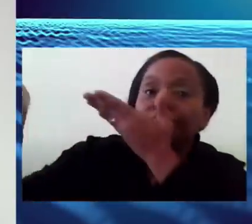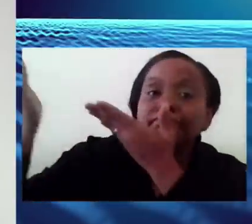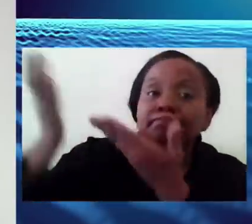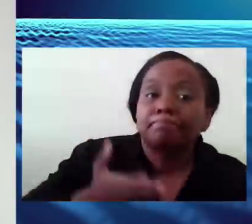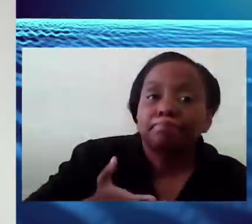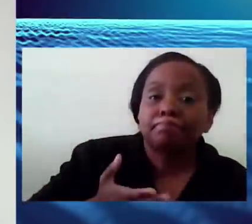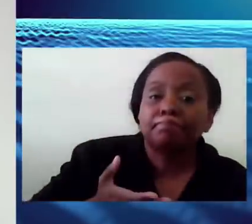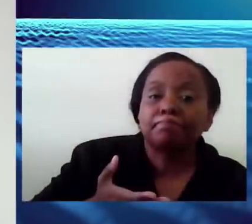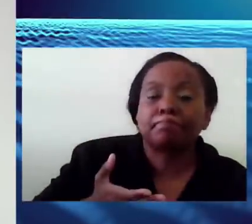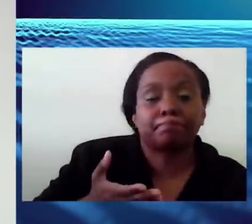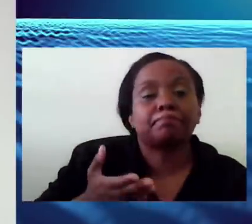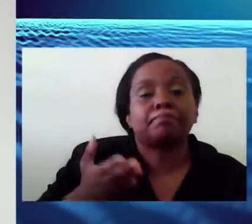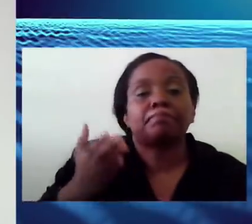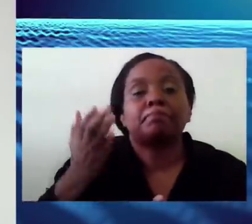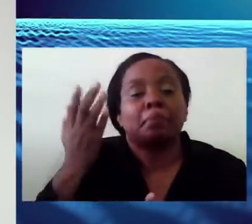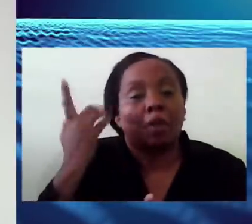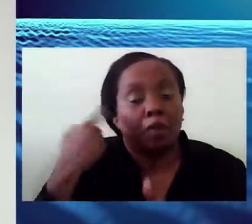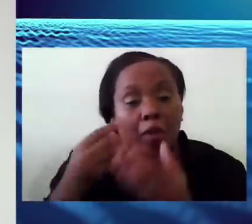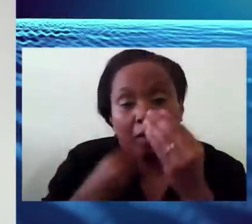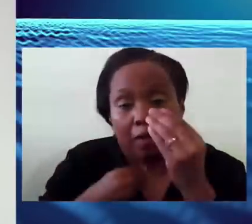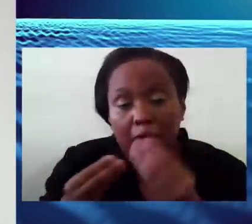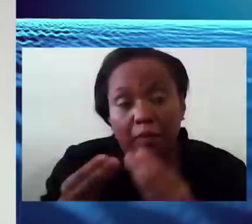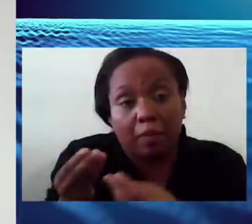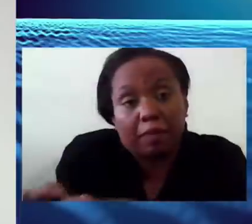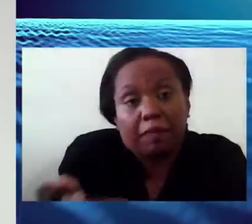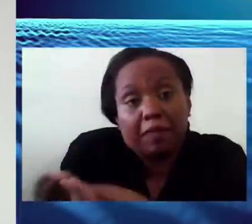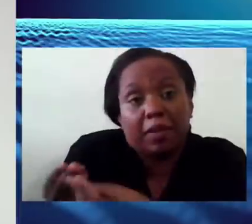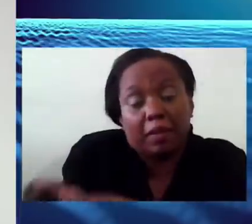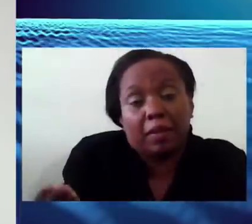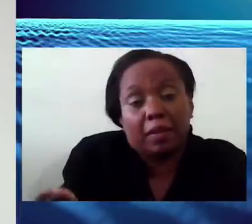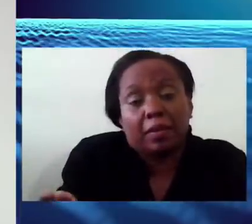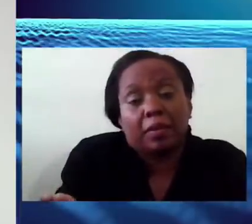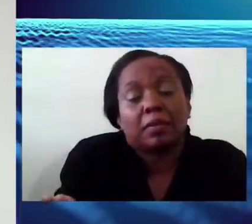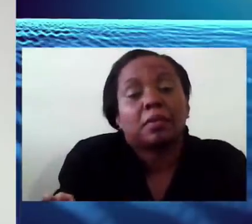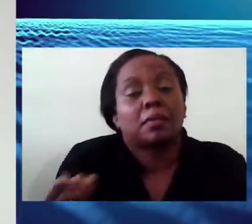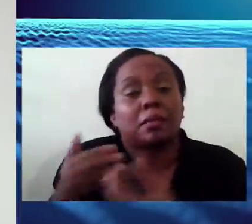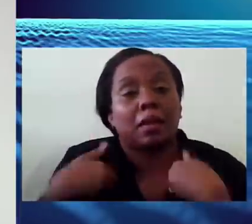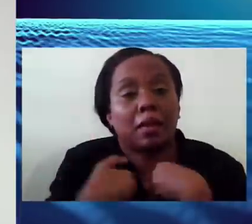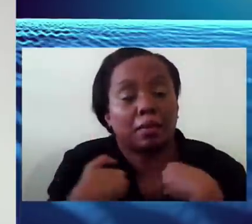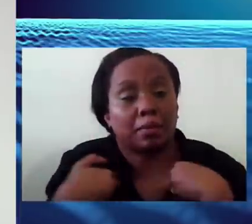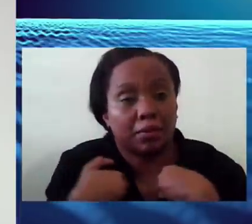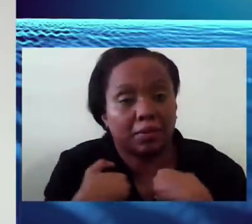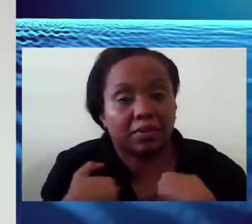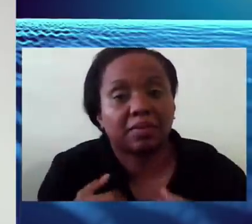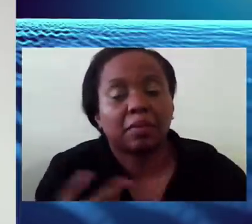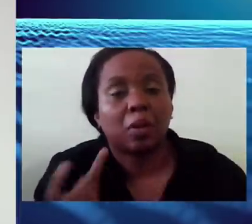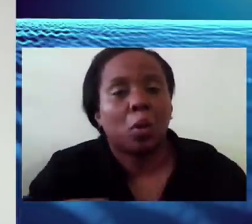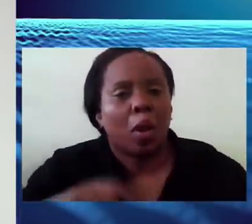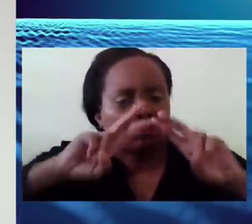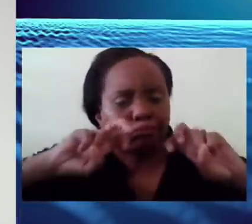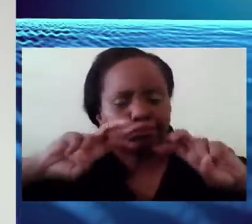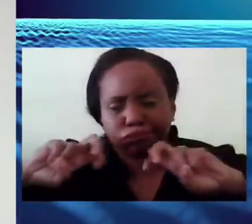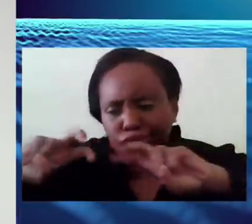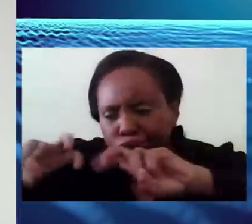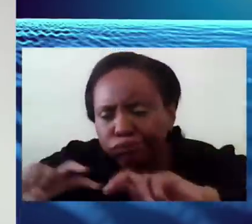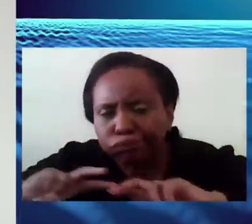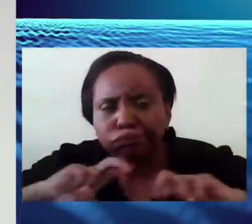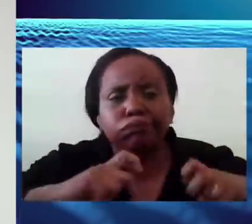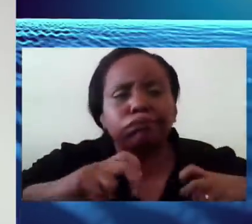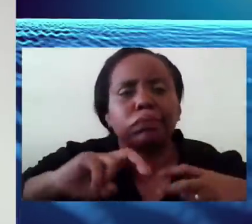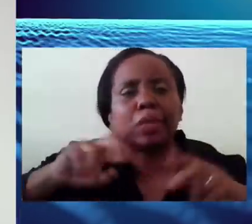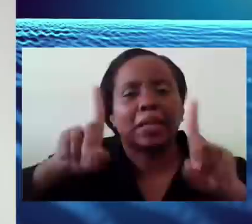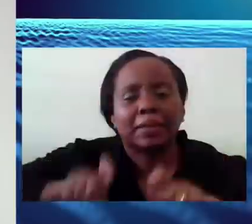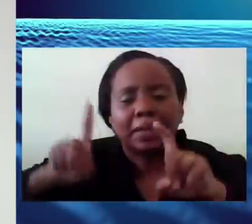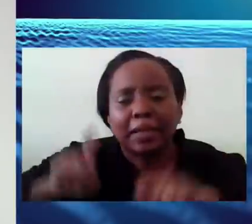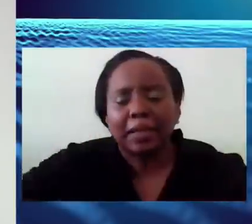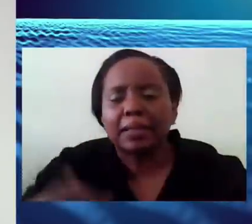fodder substitute to feed the animals. This is all actively what we're working on now. We're doing analytical tests on the ash to find out how toxic it